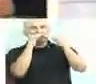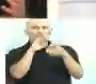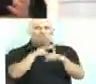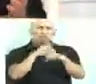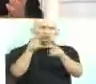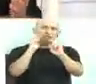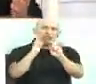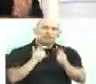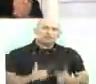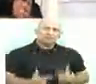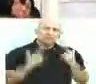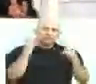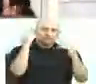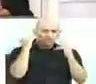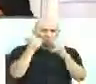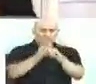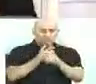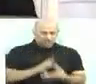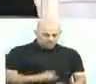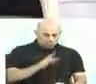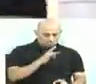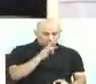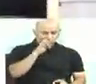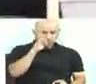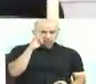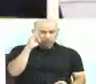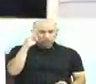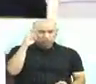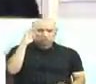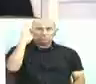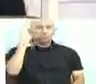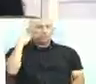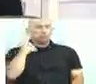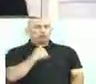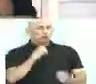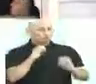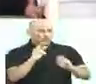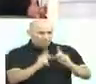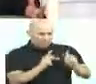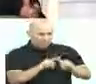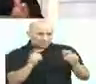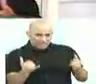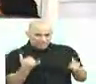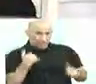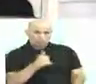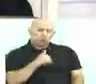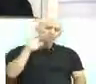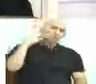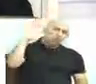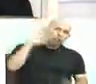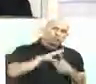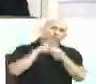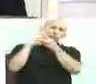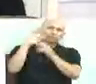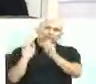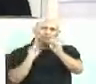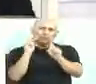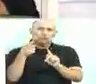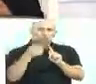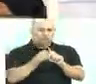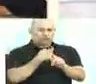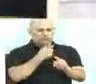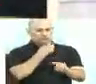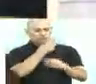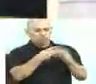given us life and hope by your Spirit. For once we were no people, but now we are your people. Amen. From